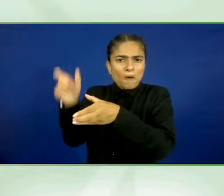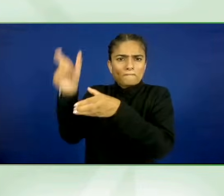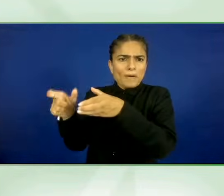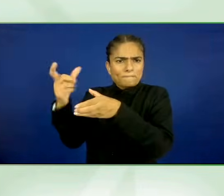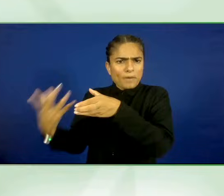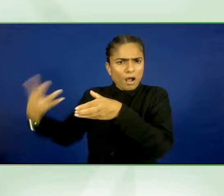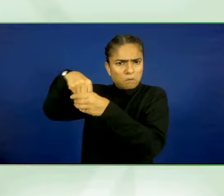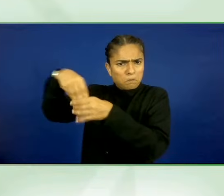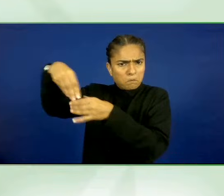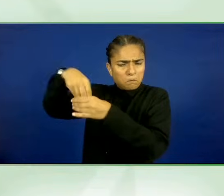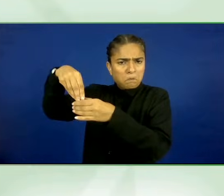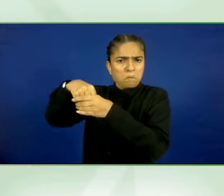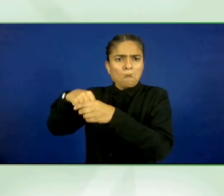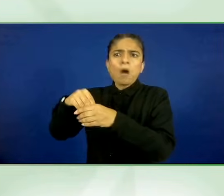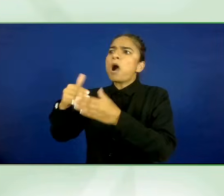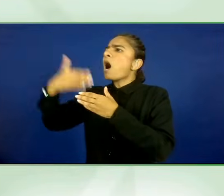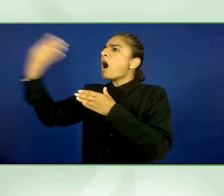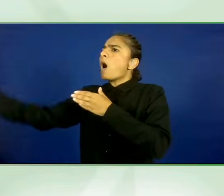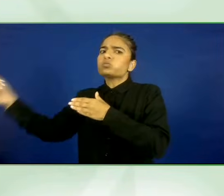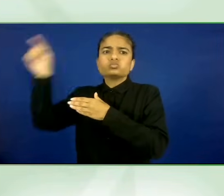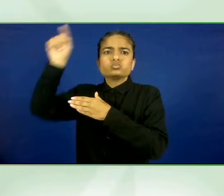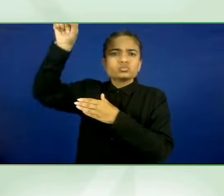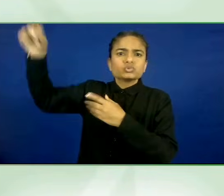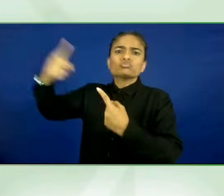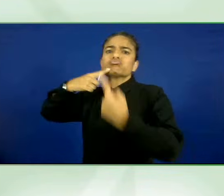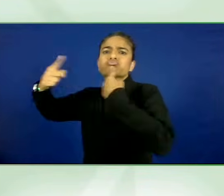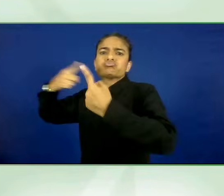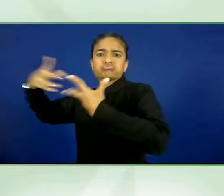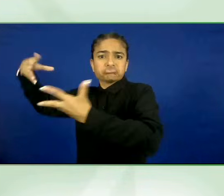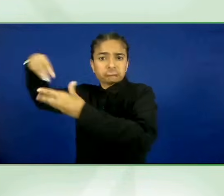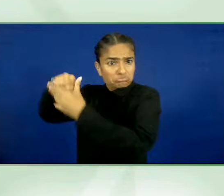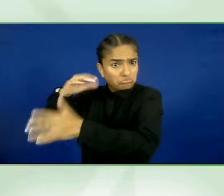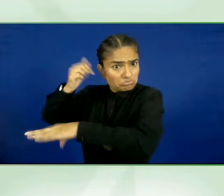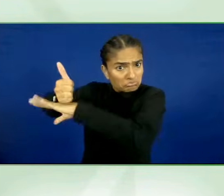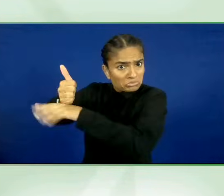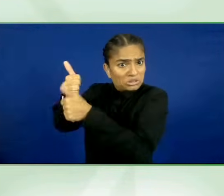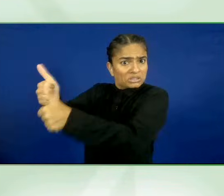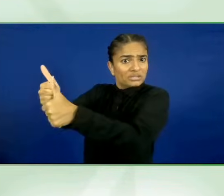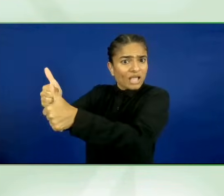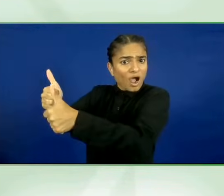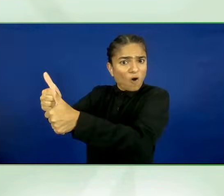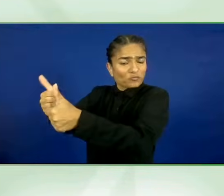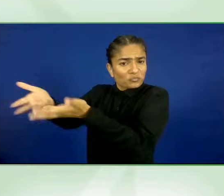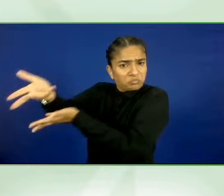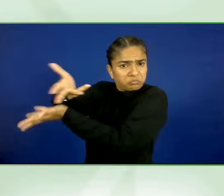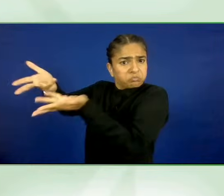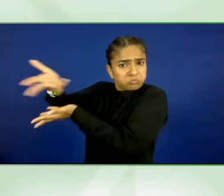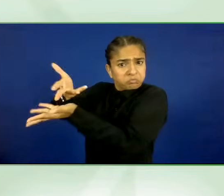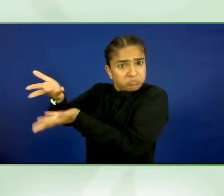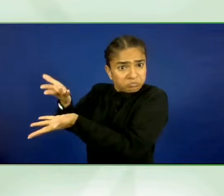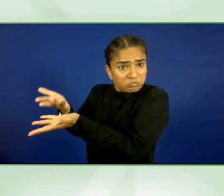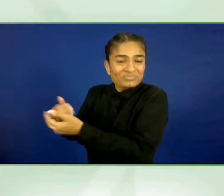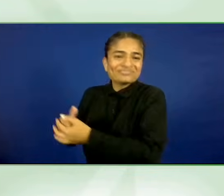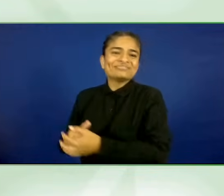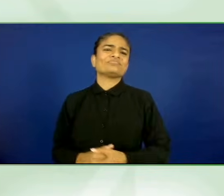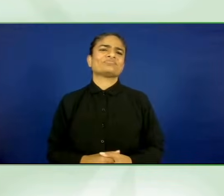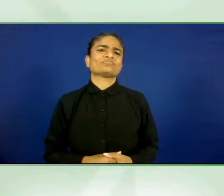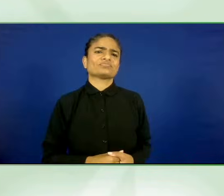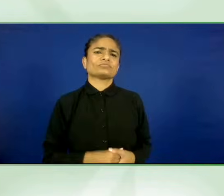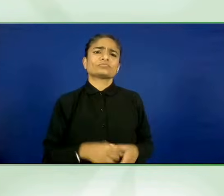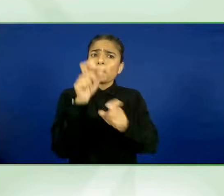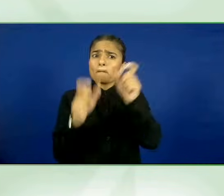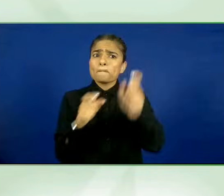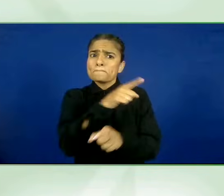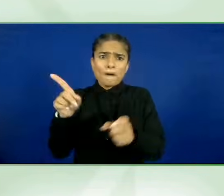and really created this community that is engaged and participatory. Yes. That's great. That's